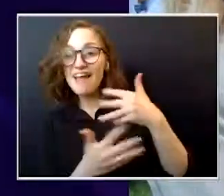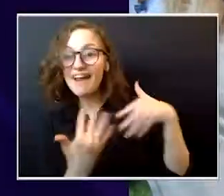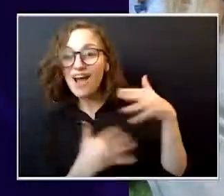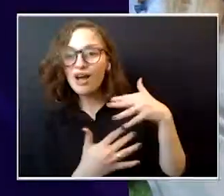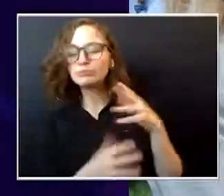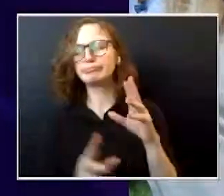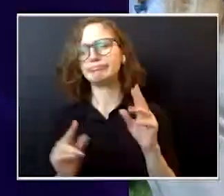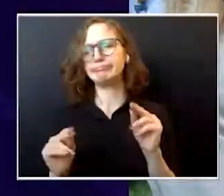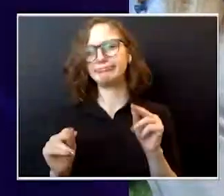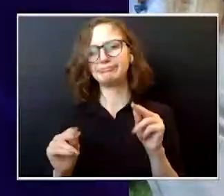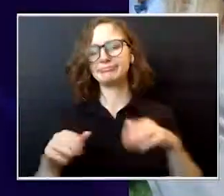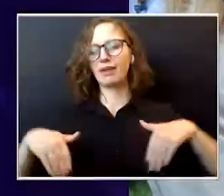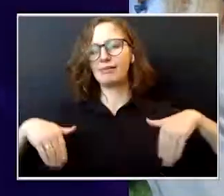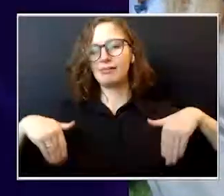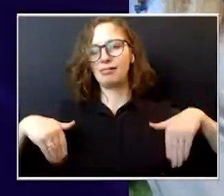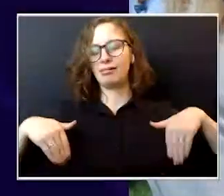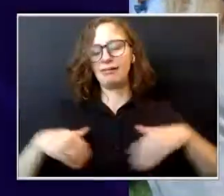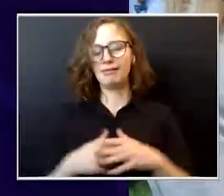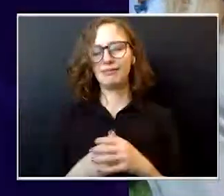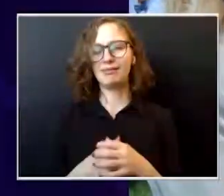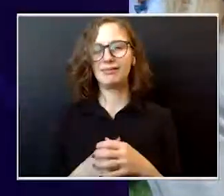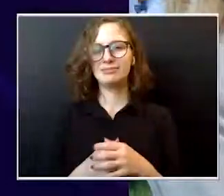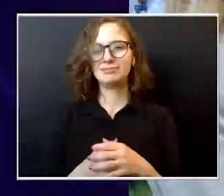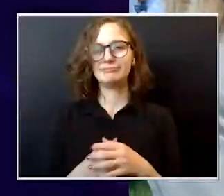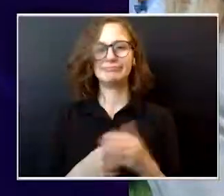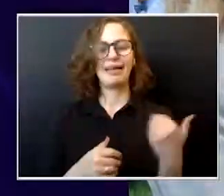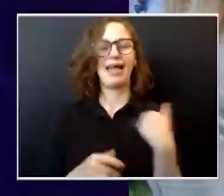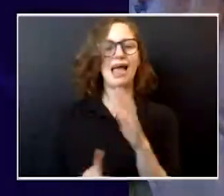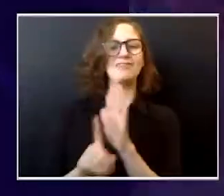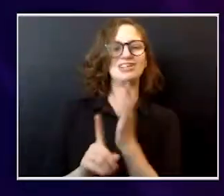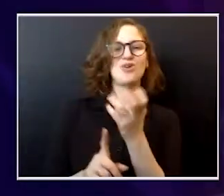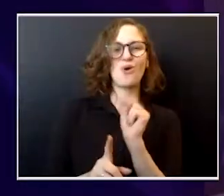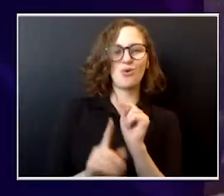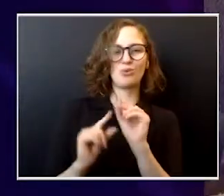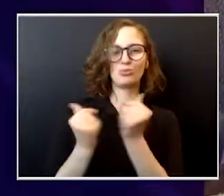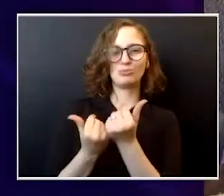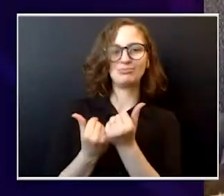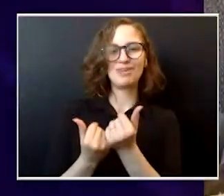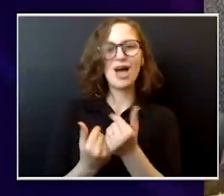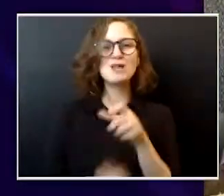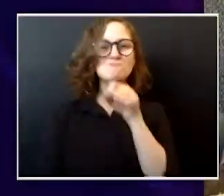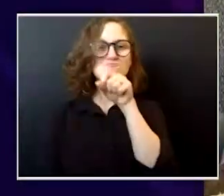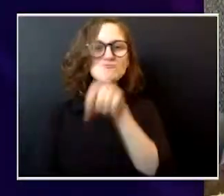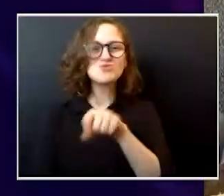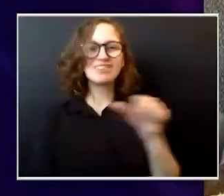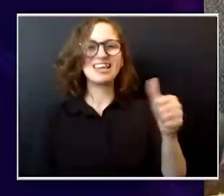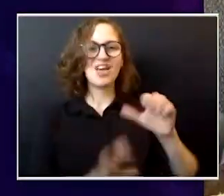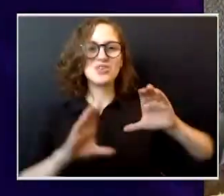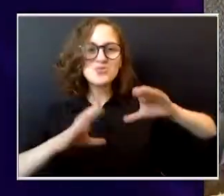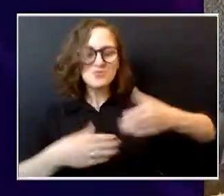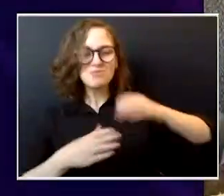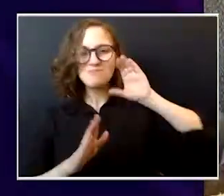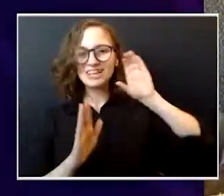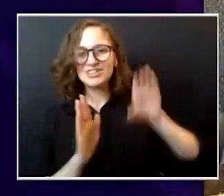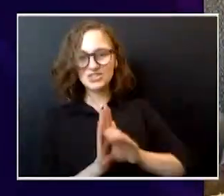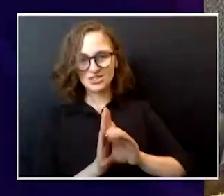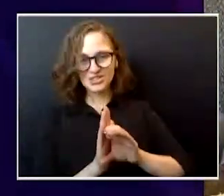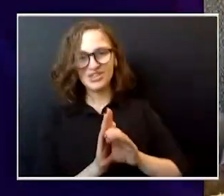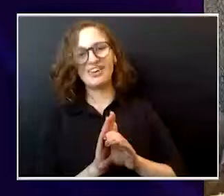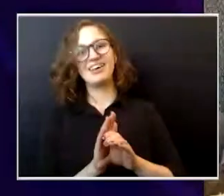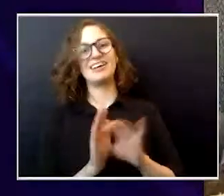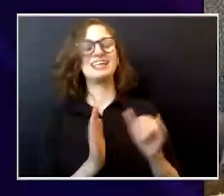but he's got his own gang. I love that. Yes. And then we have another group picture that you shared with us. This is a really nice little group.